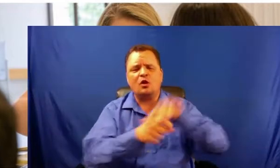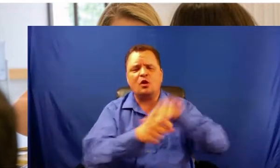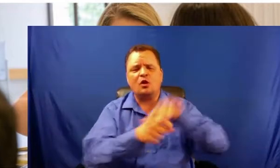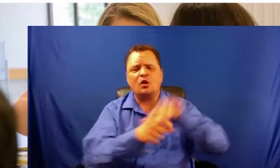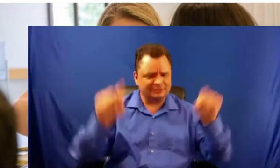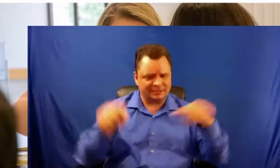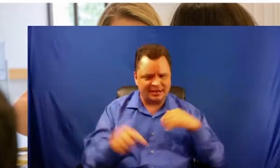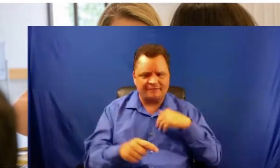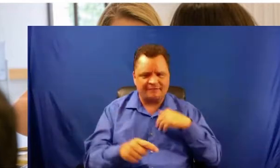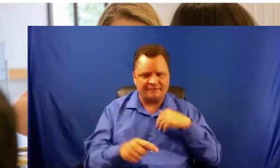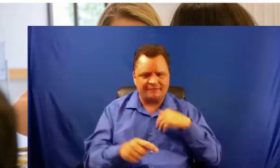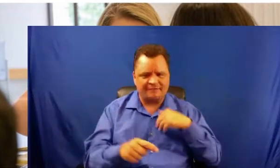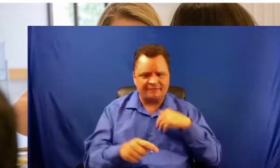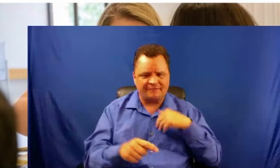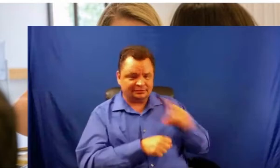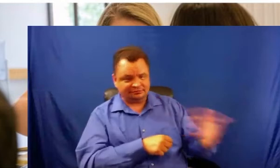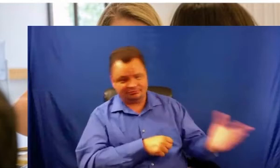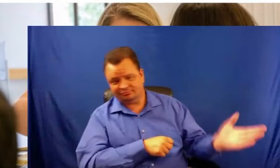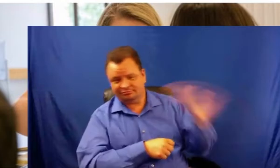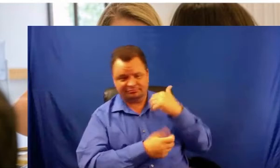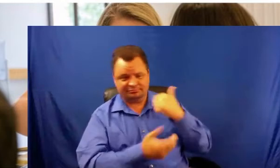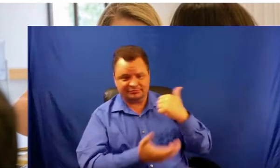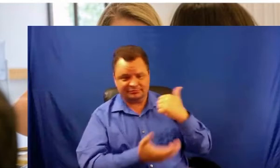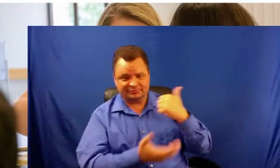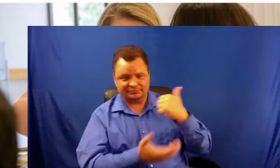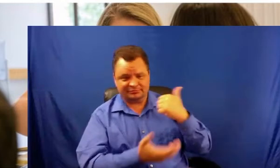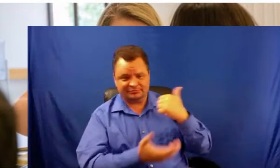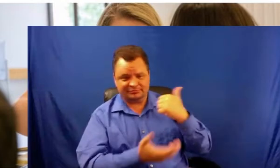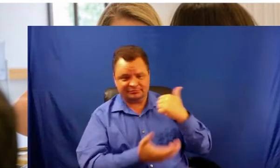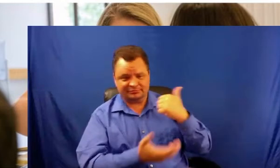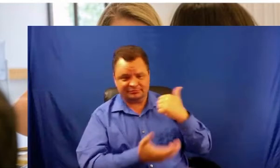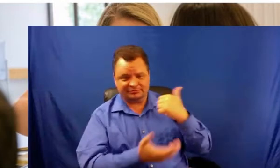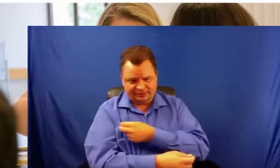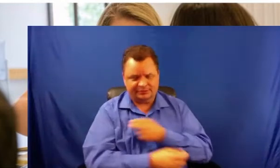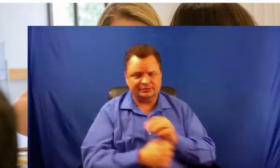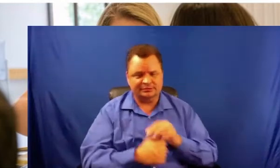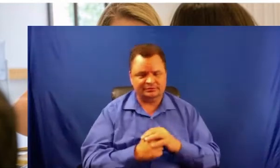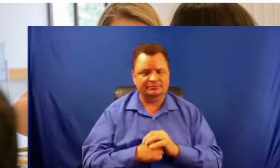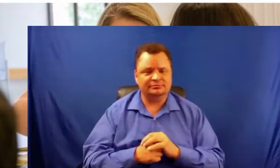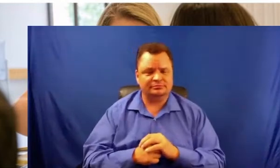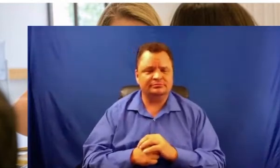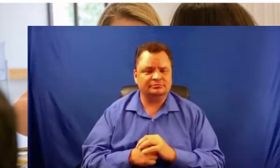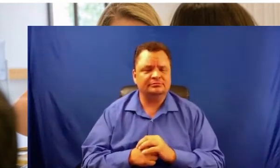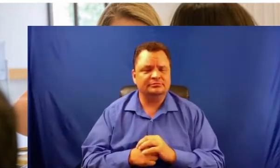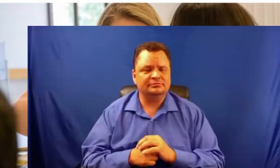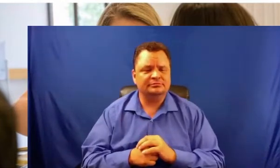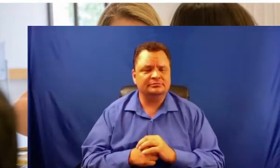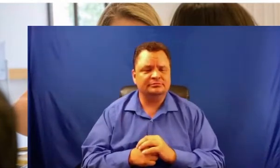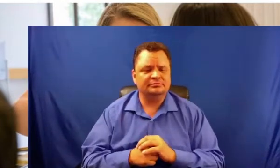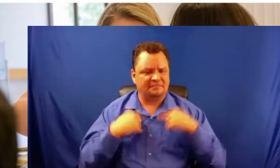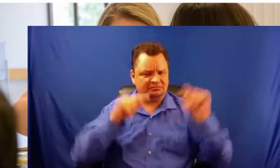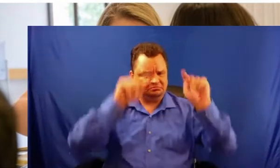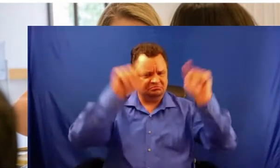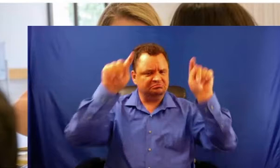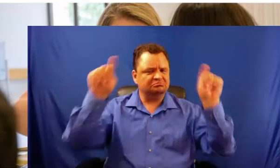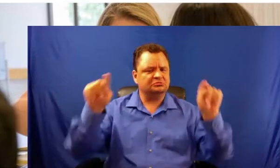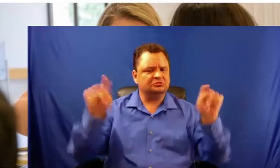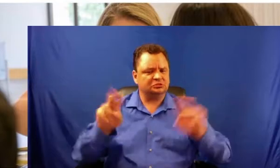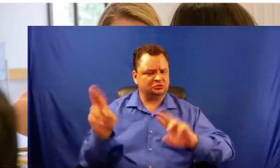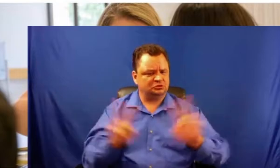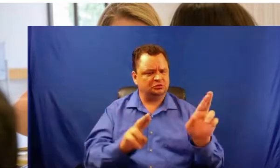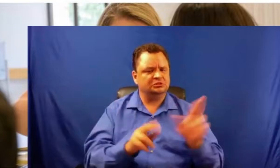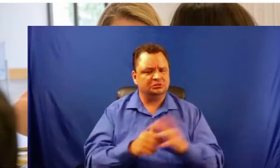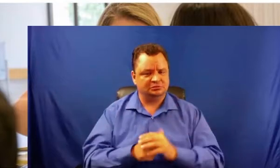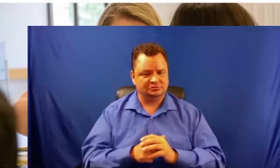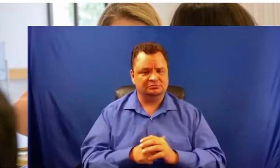vaccine effort, and assuring, you know, that we have cold chain and the supplies that they need to be